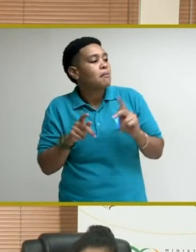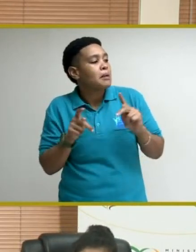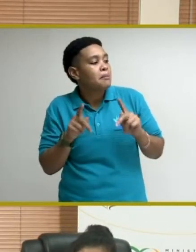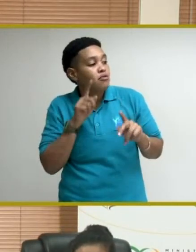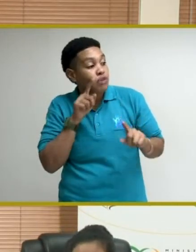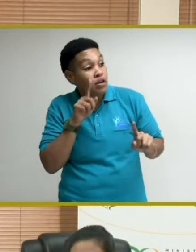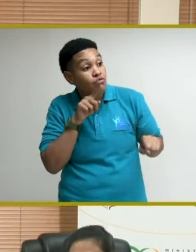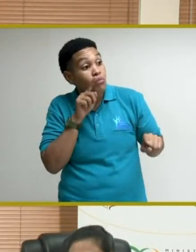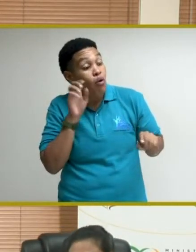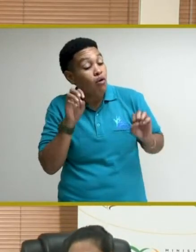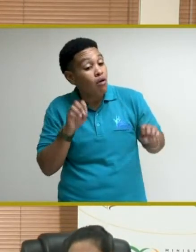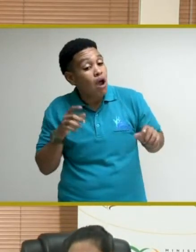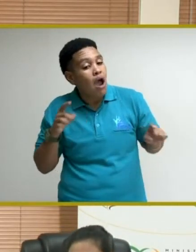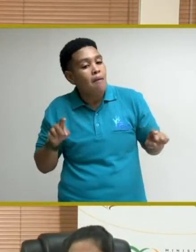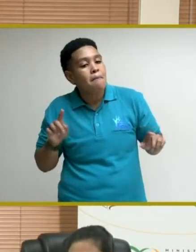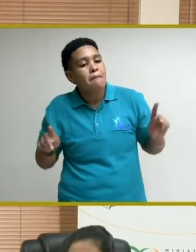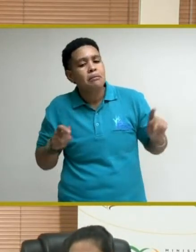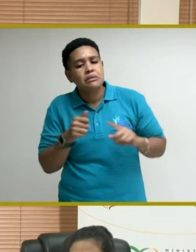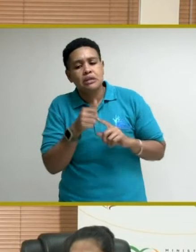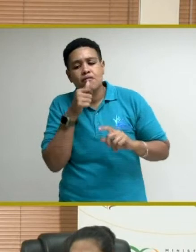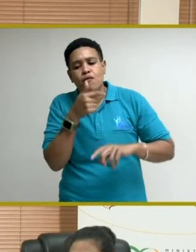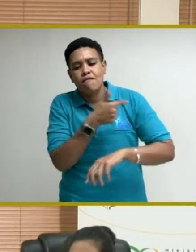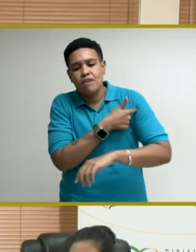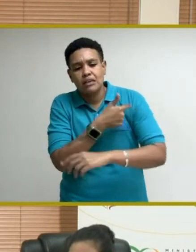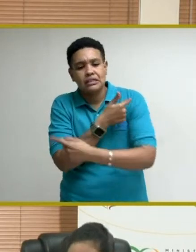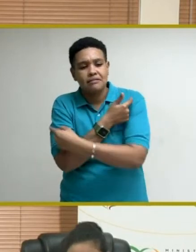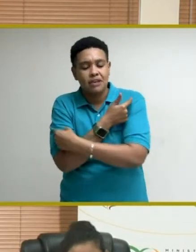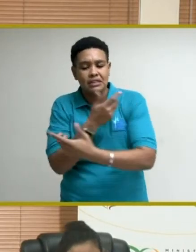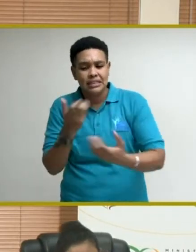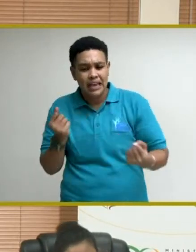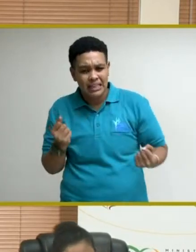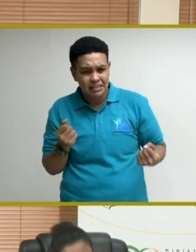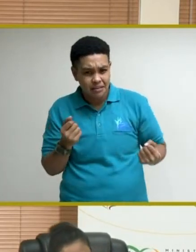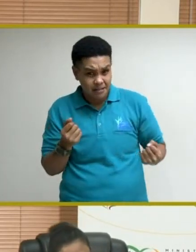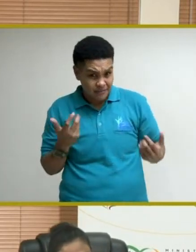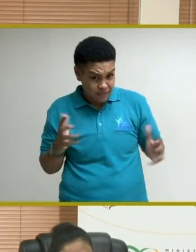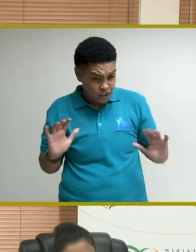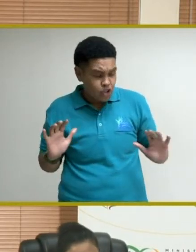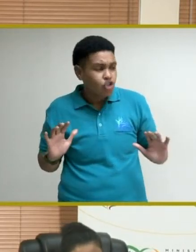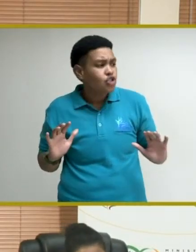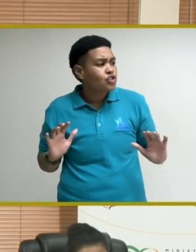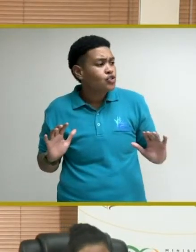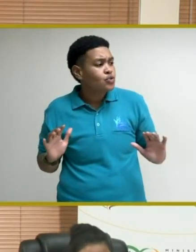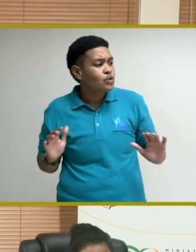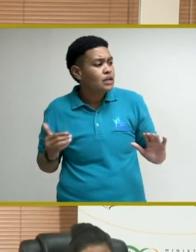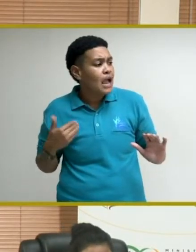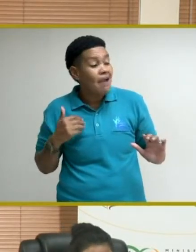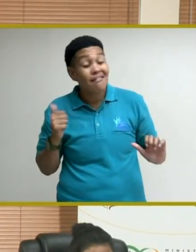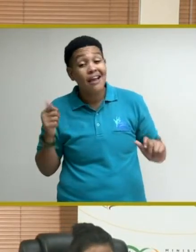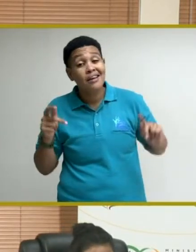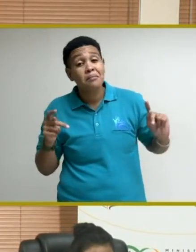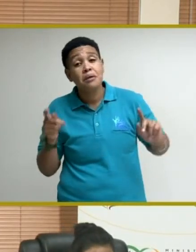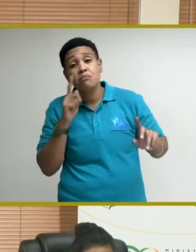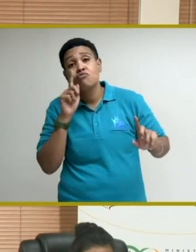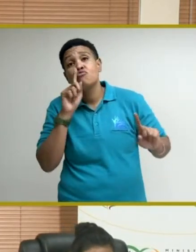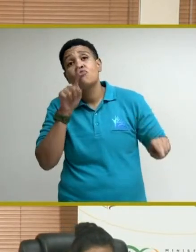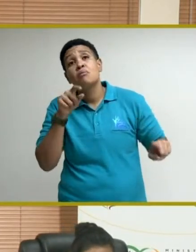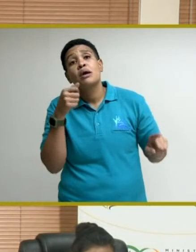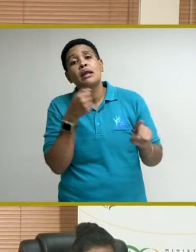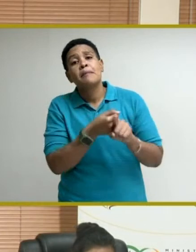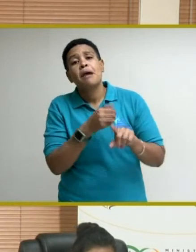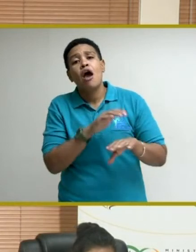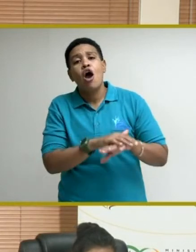been reporting, persons who have been vaccinated, have you had any persons report effects on reproductive